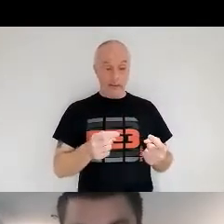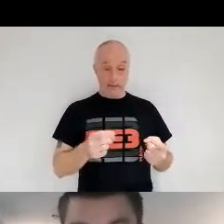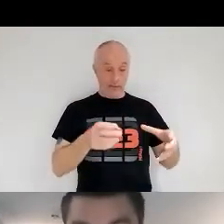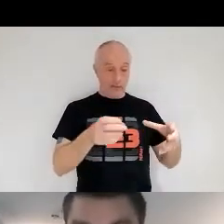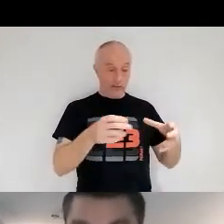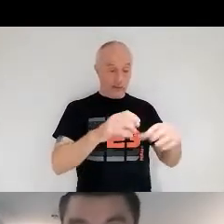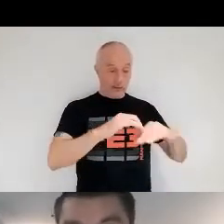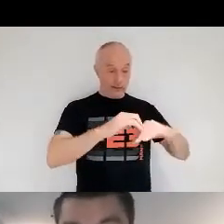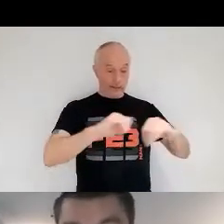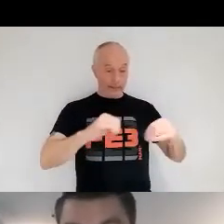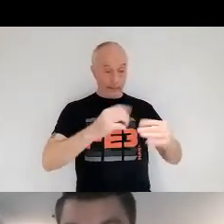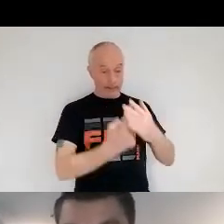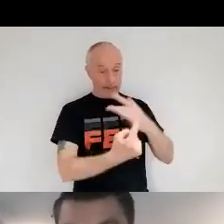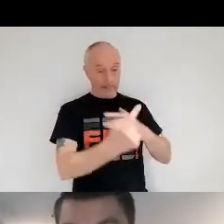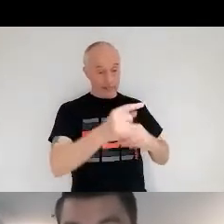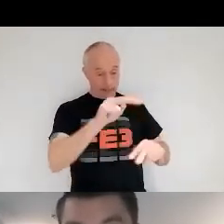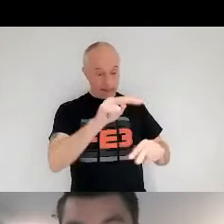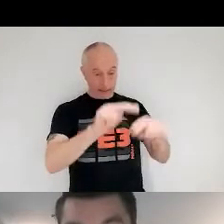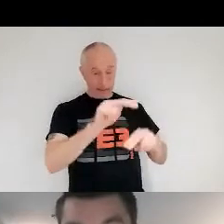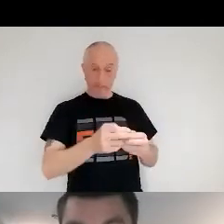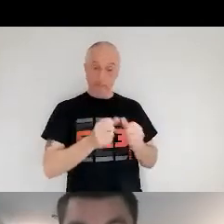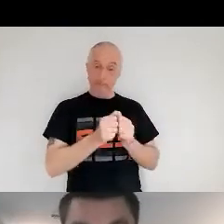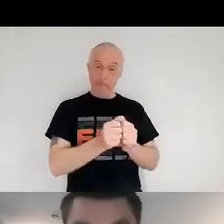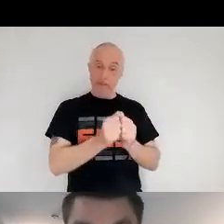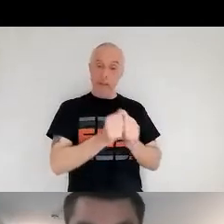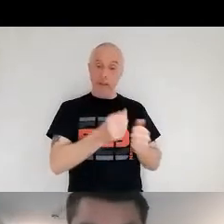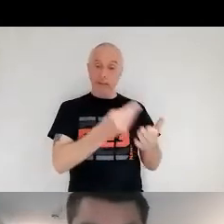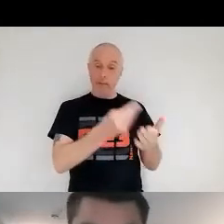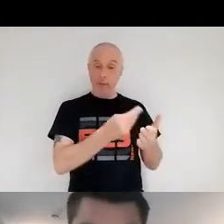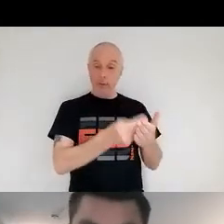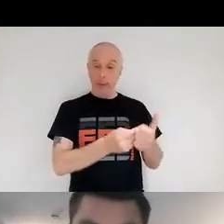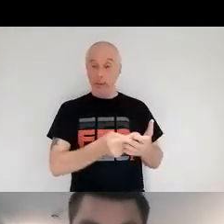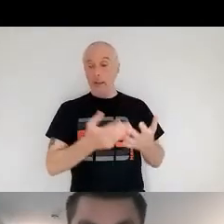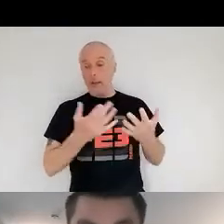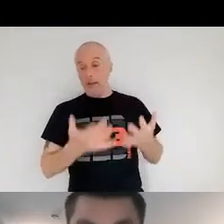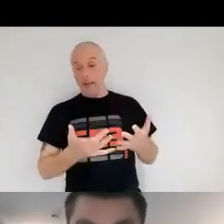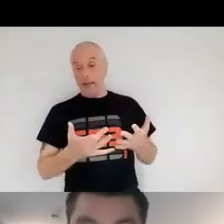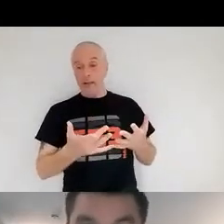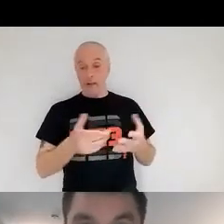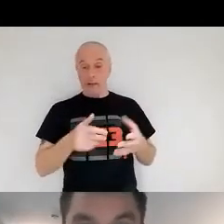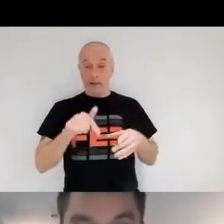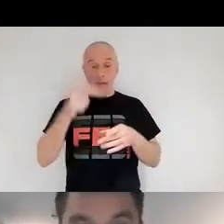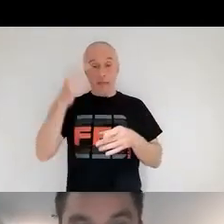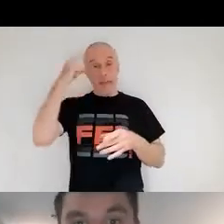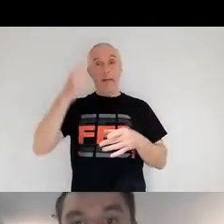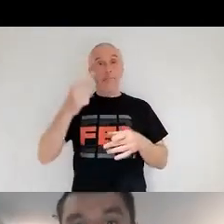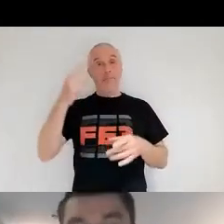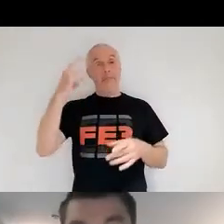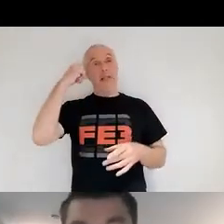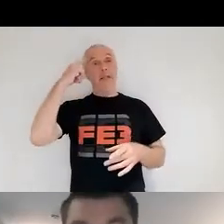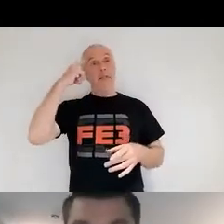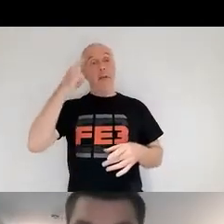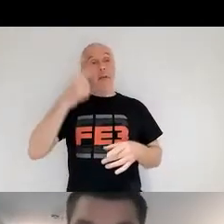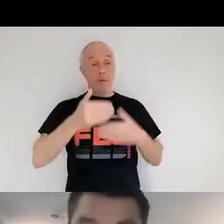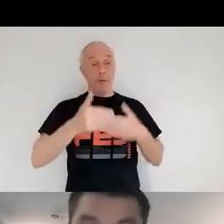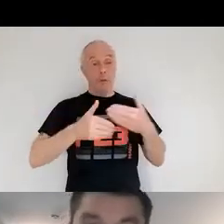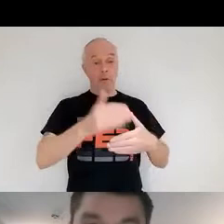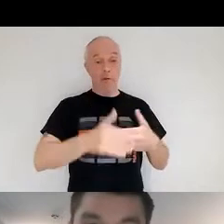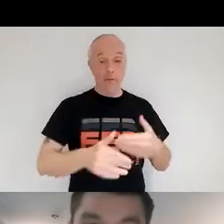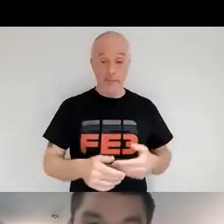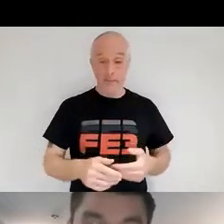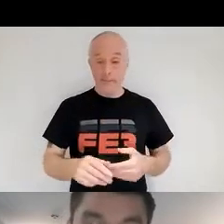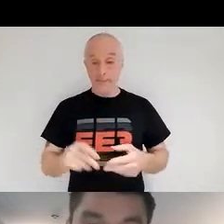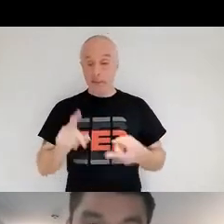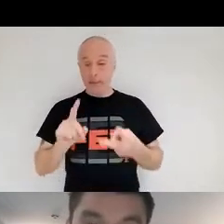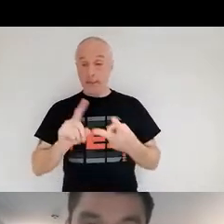case, which the government are undertaking themselves, and that's to effectively answer the question, is this a sensible thing to do? And then the second is a safety